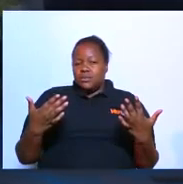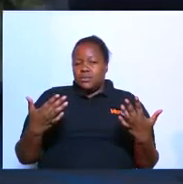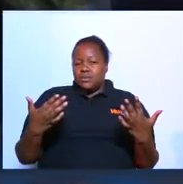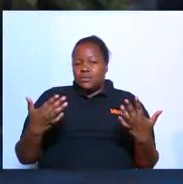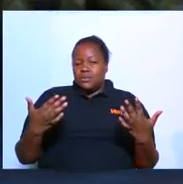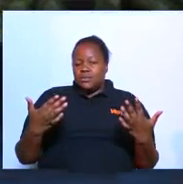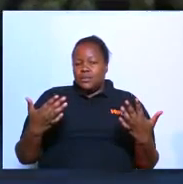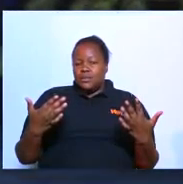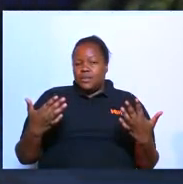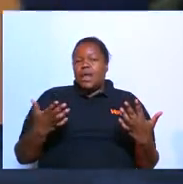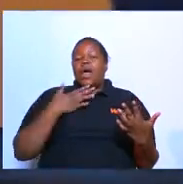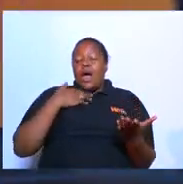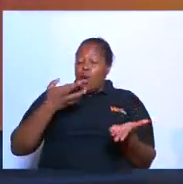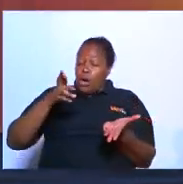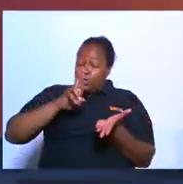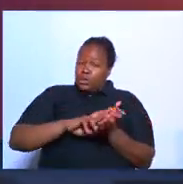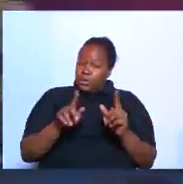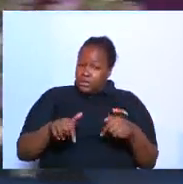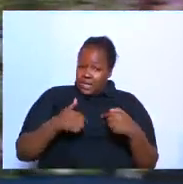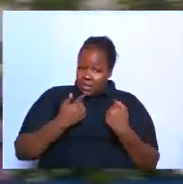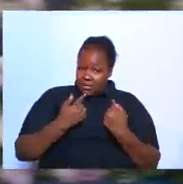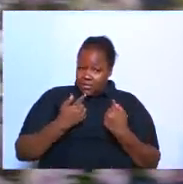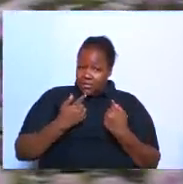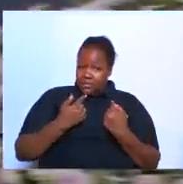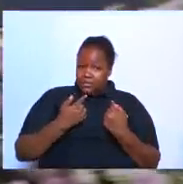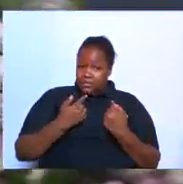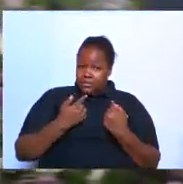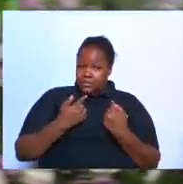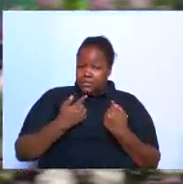ah let me repeat this again